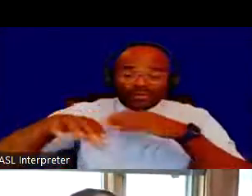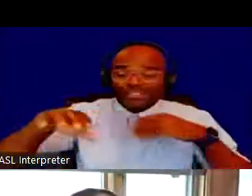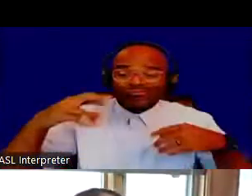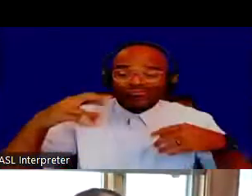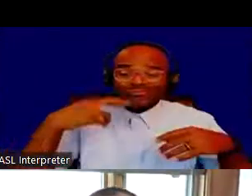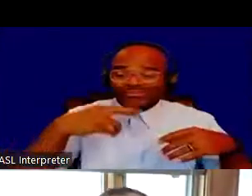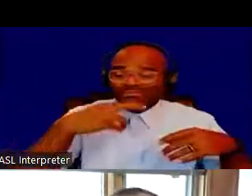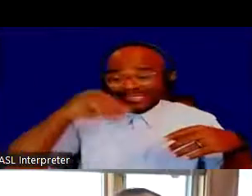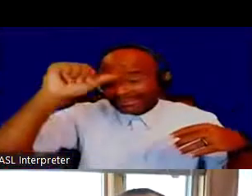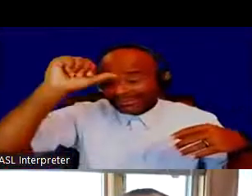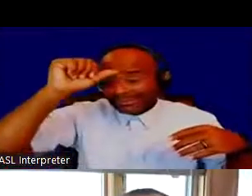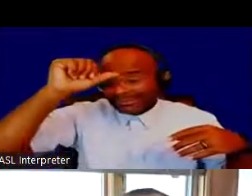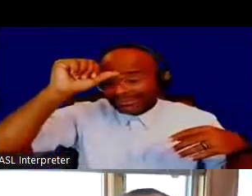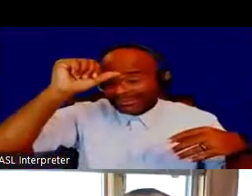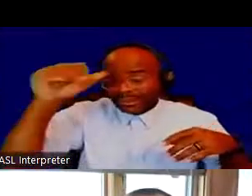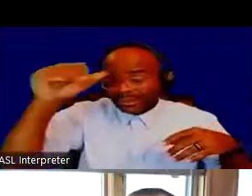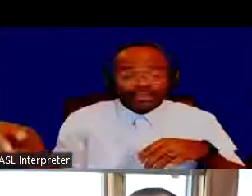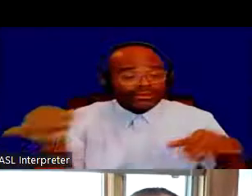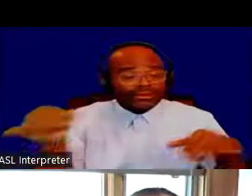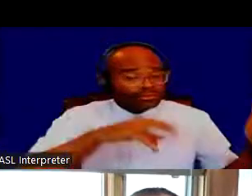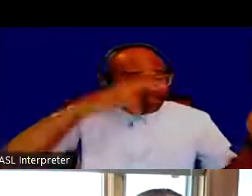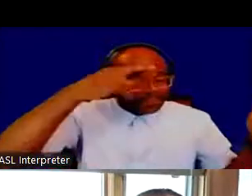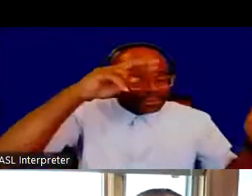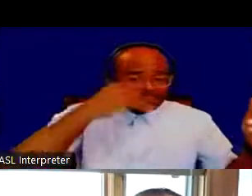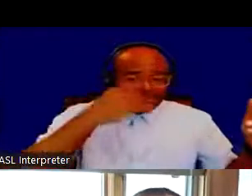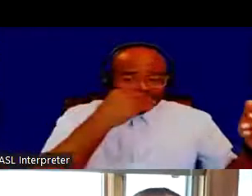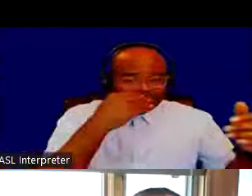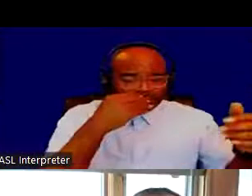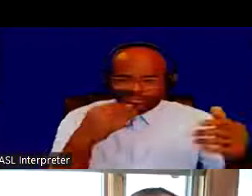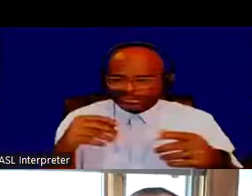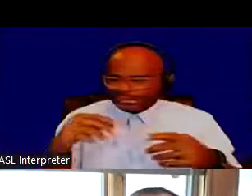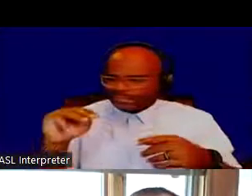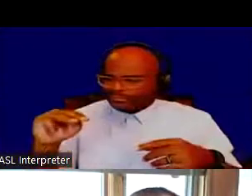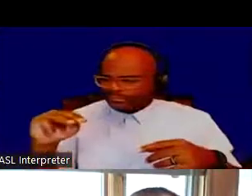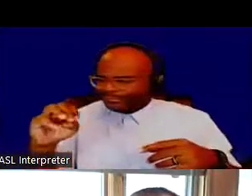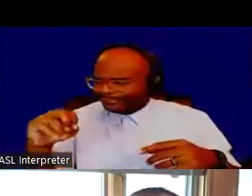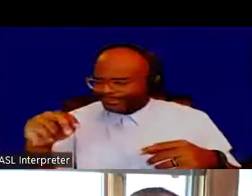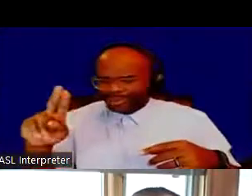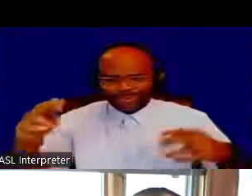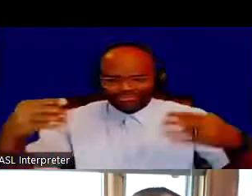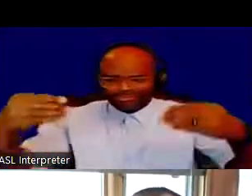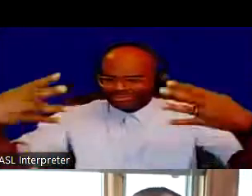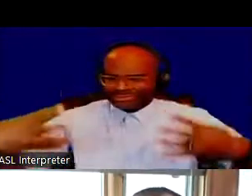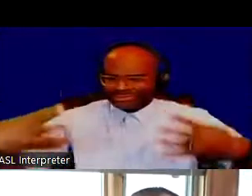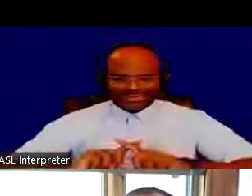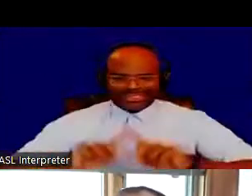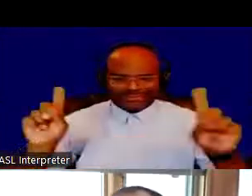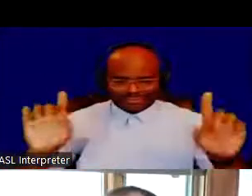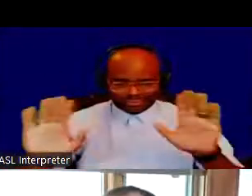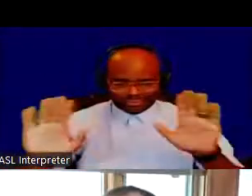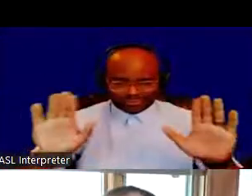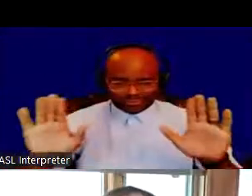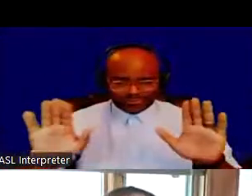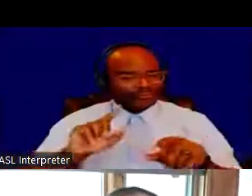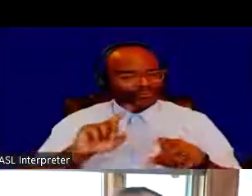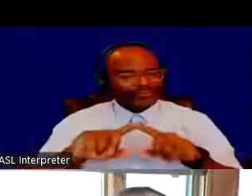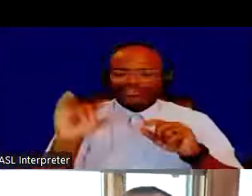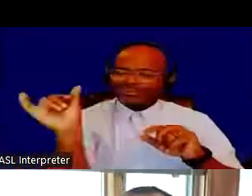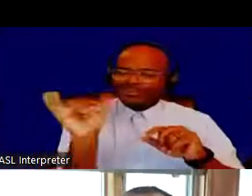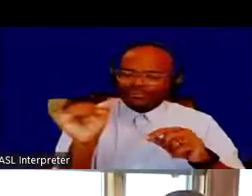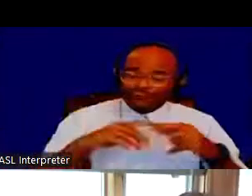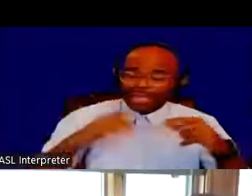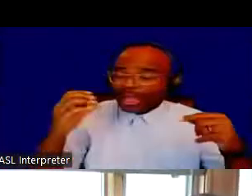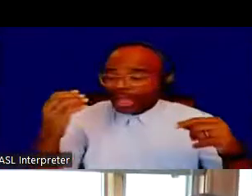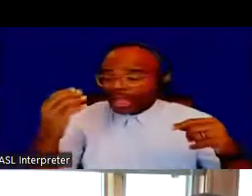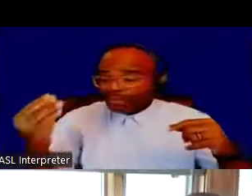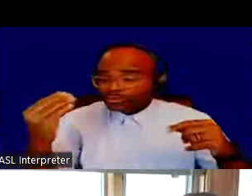to a Mexican restaurant, a menu of adaptation ideas will look very differently if we're talking about outdoor recreation compared